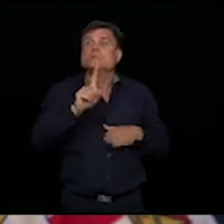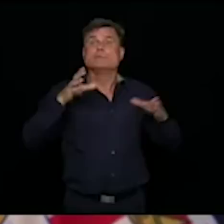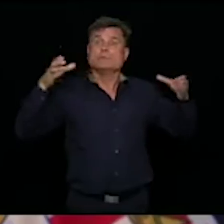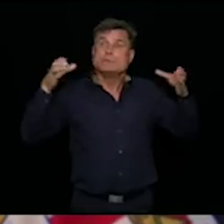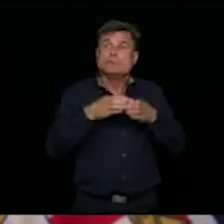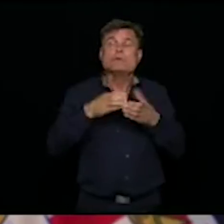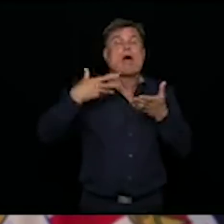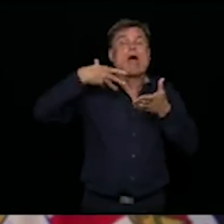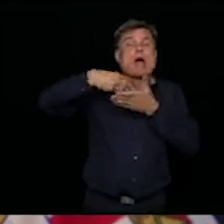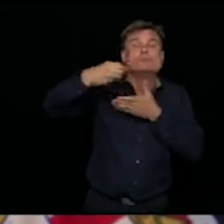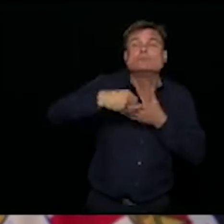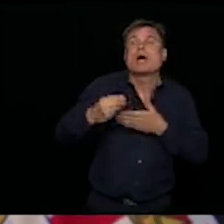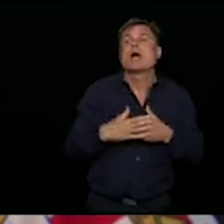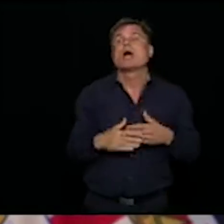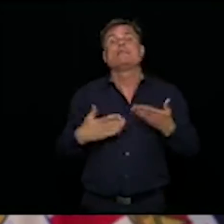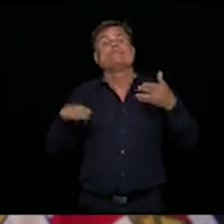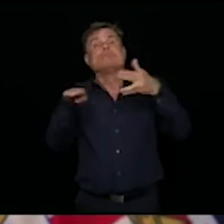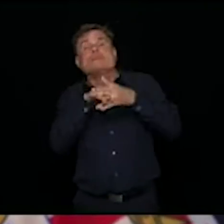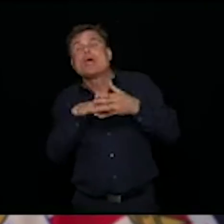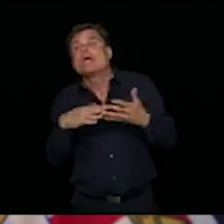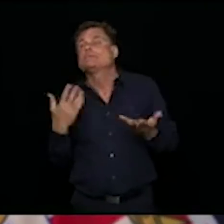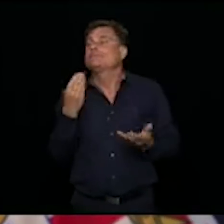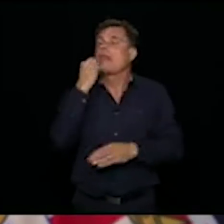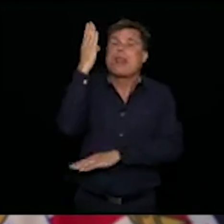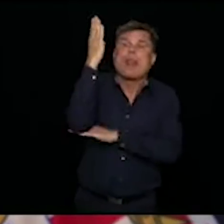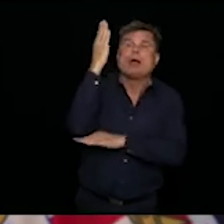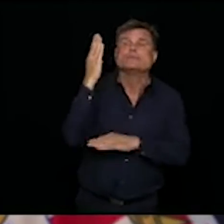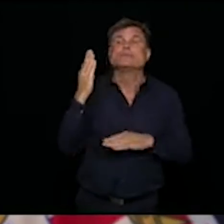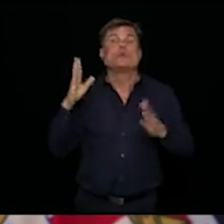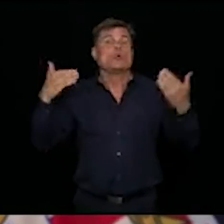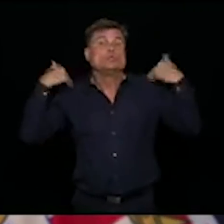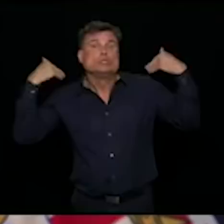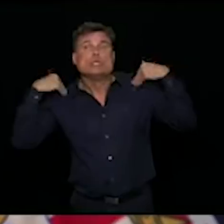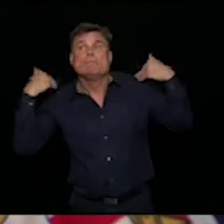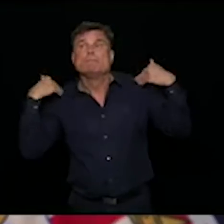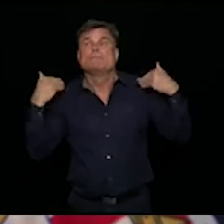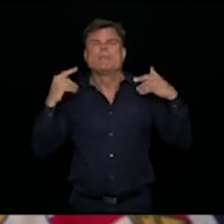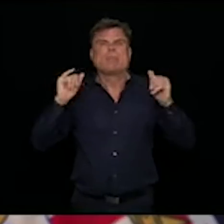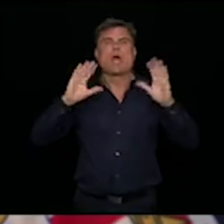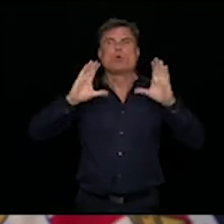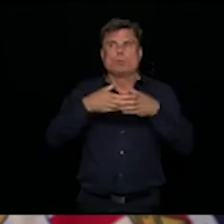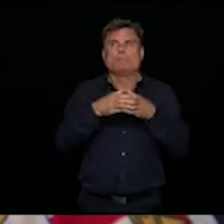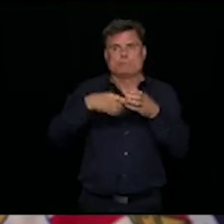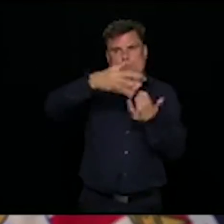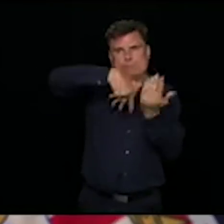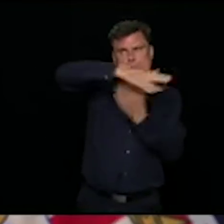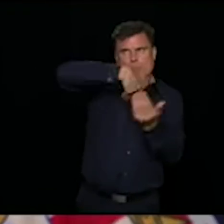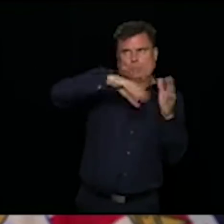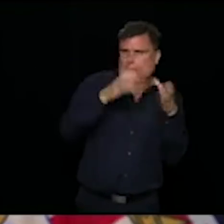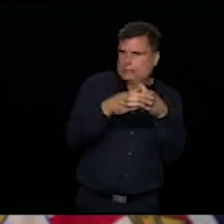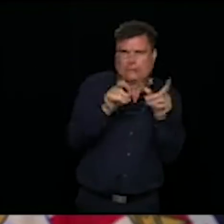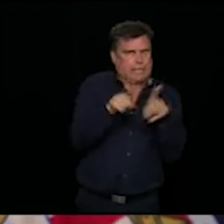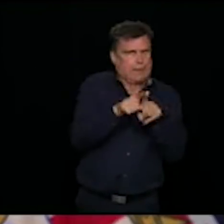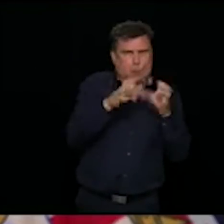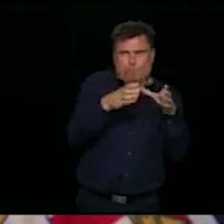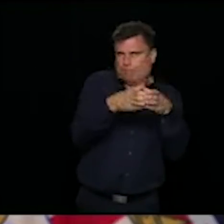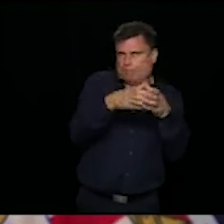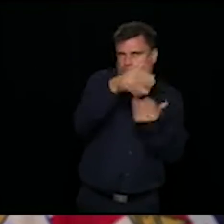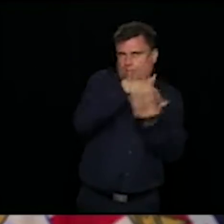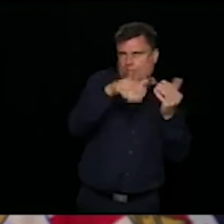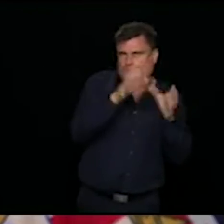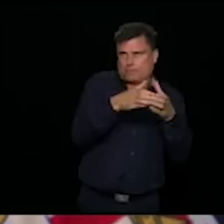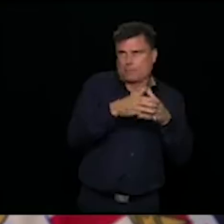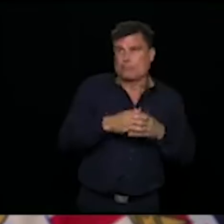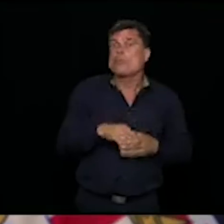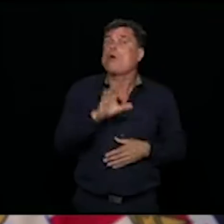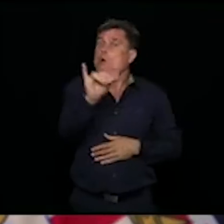other during breaks in common areas and places like the playground, the gym, or the library, other important learning environments in the